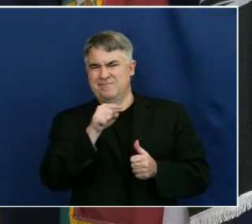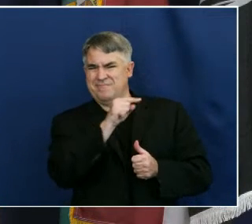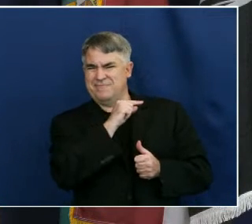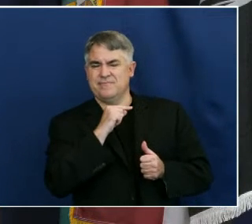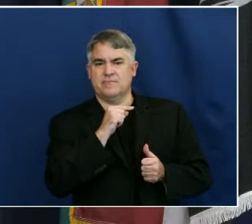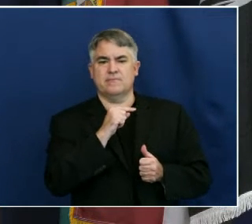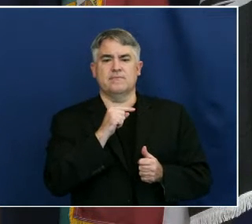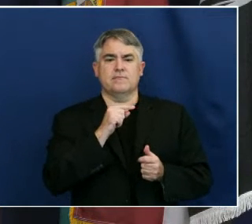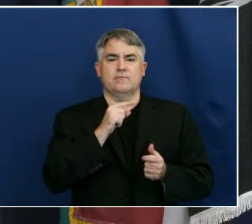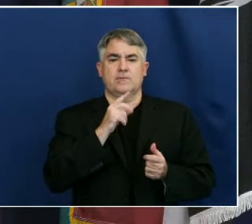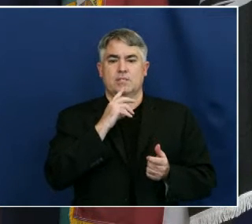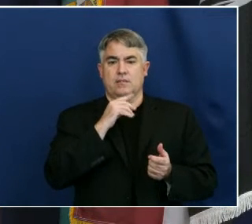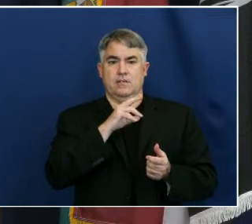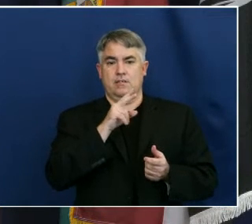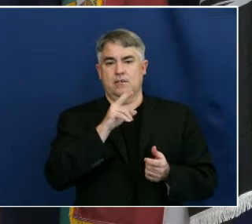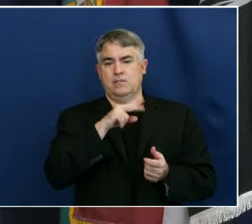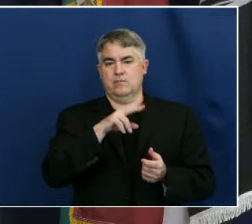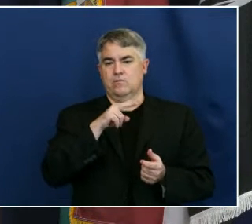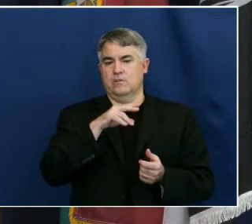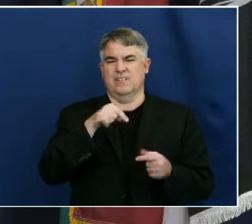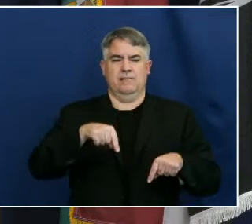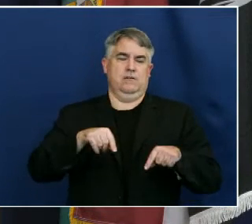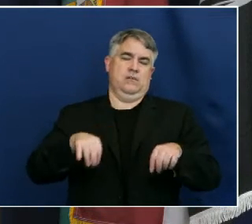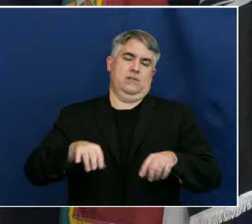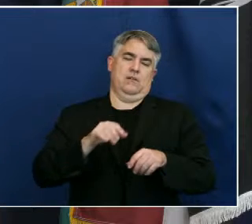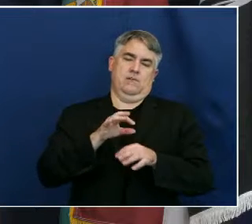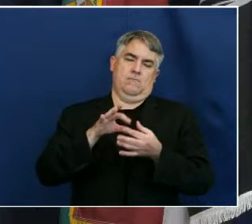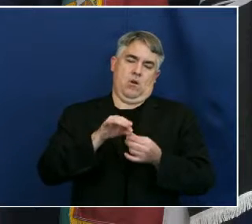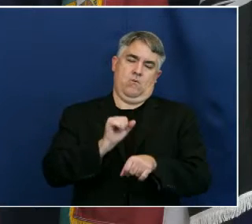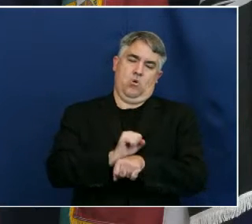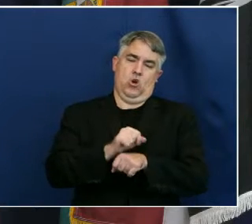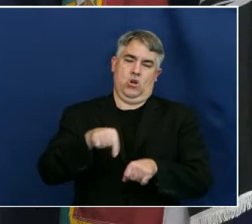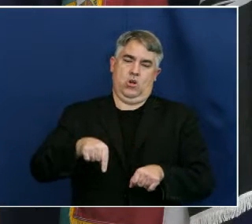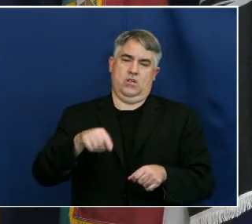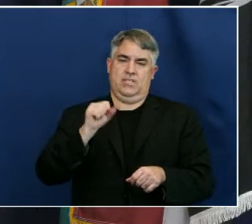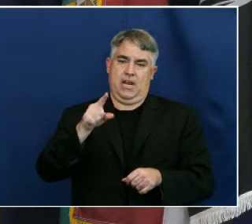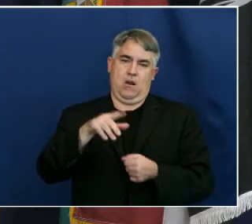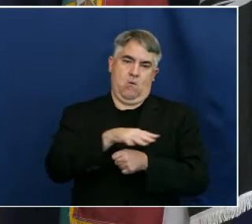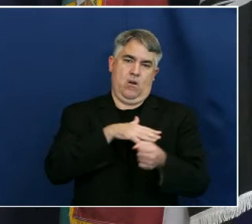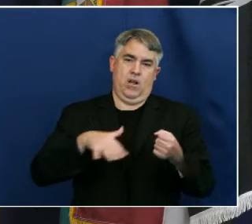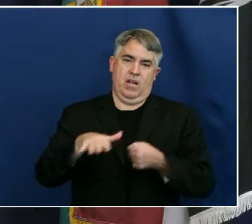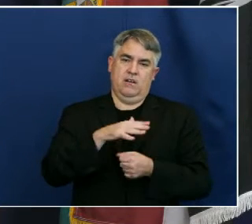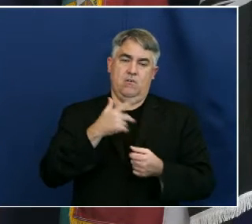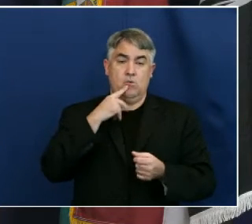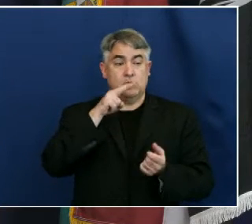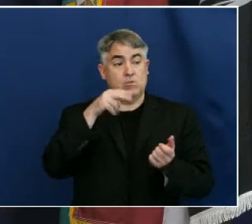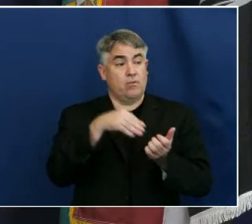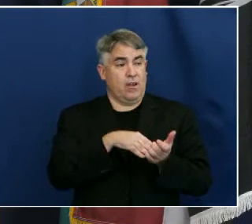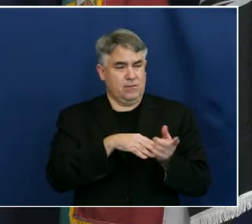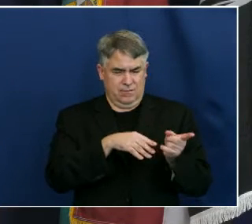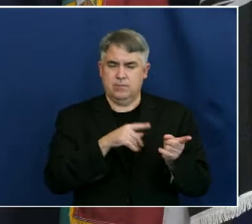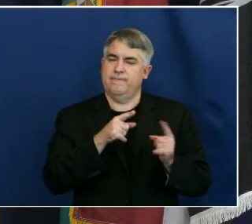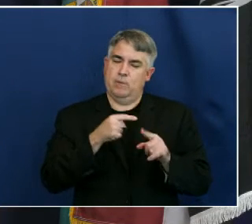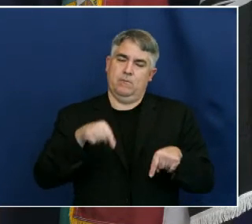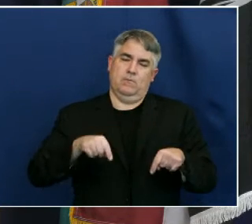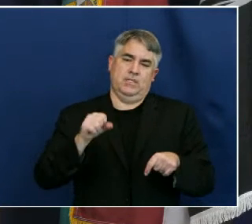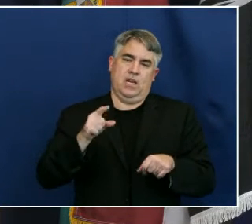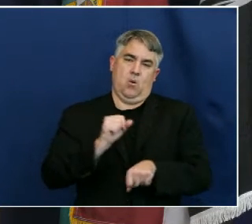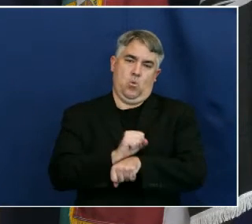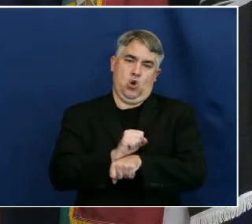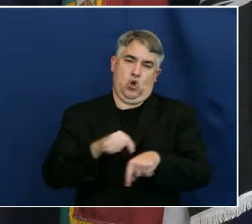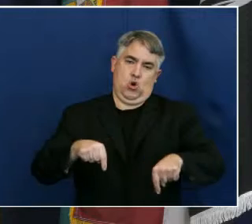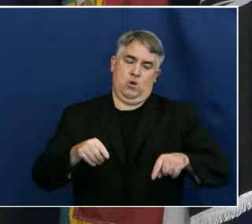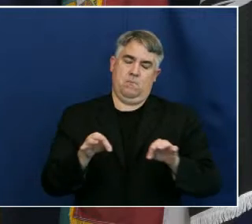San Diego County, but their residence might be somewhere else. But again, it's a really, really, really small percentage of the